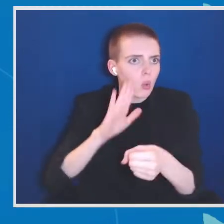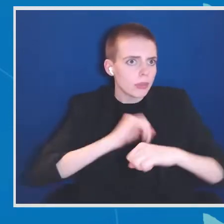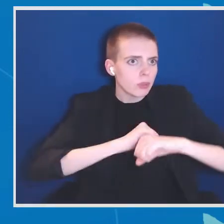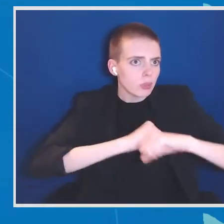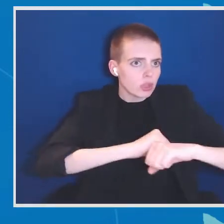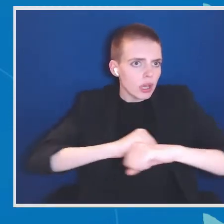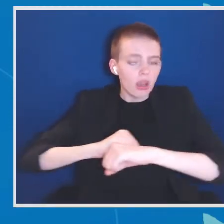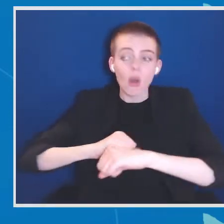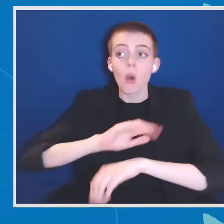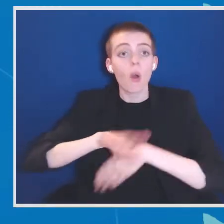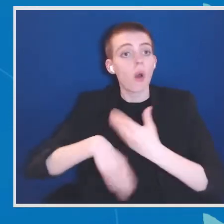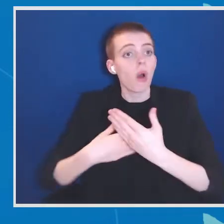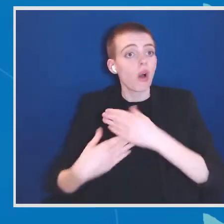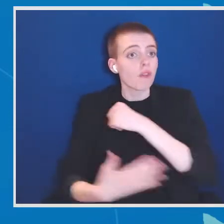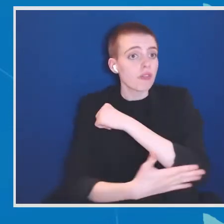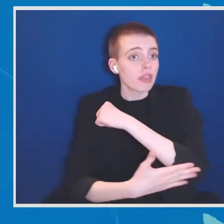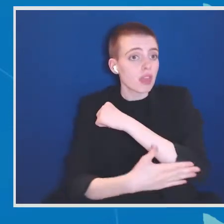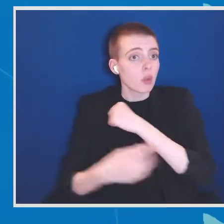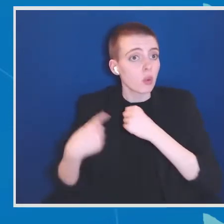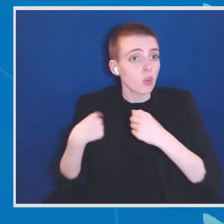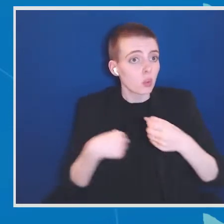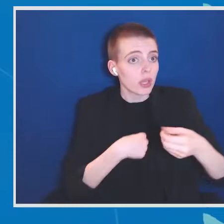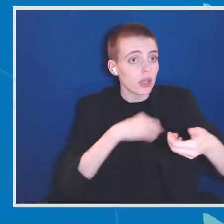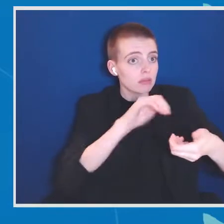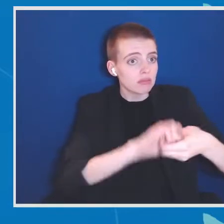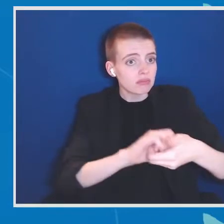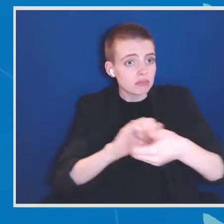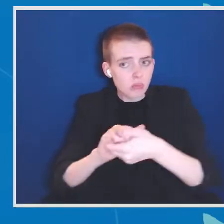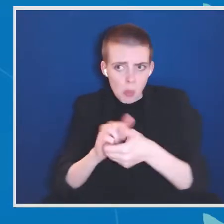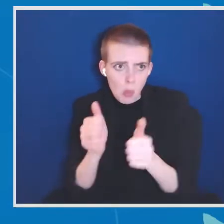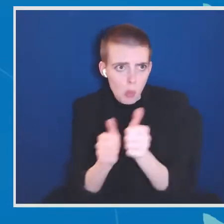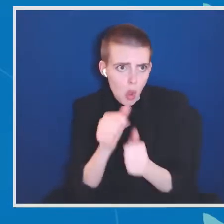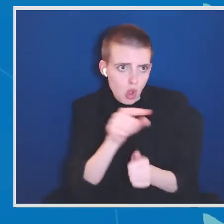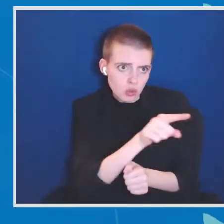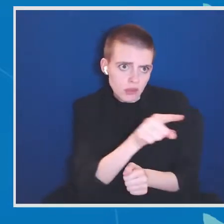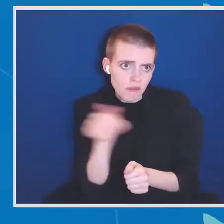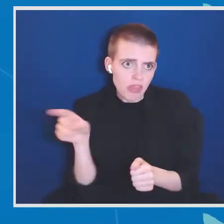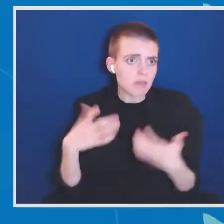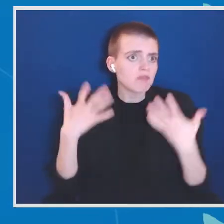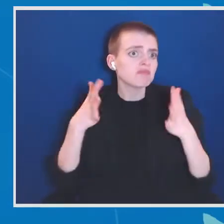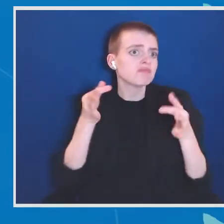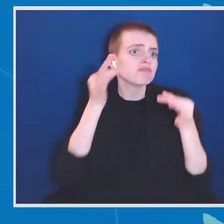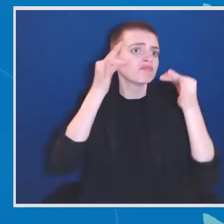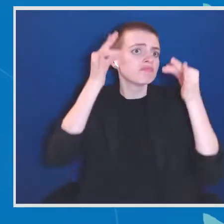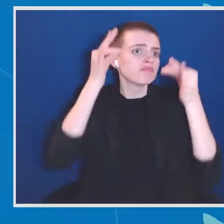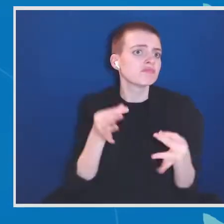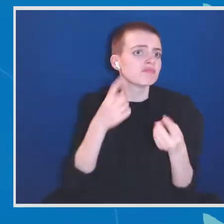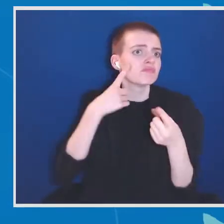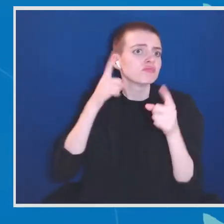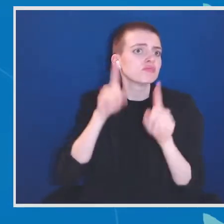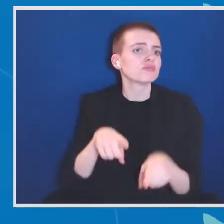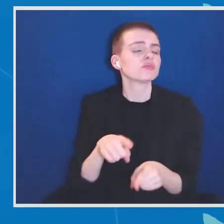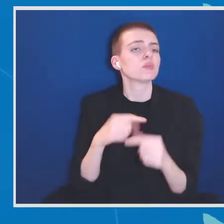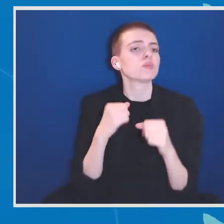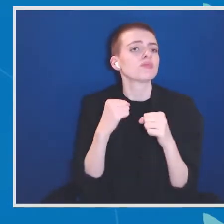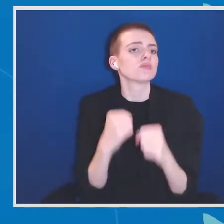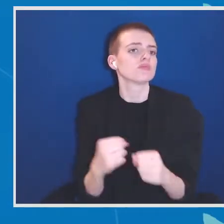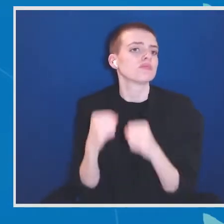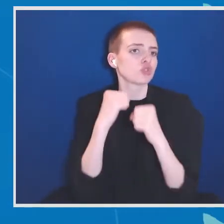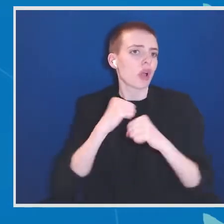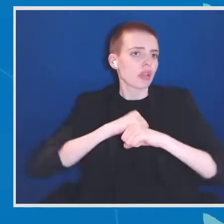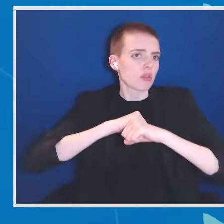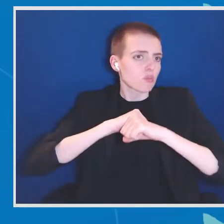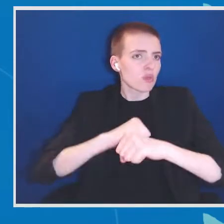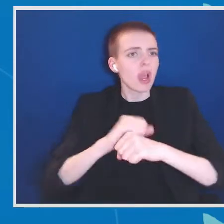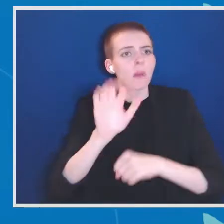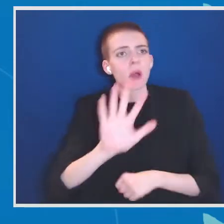work with, and for the most part, have agreed to strongly protect 30% of their EEZs. And it's a tough process. It's a tough process. And as